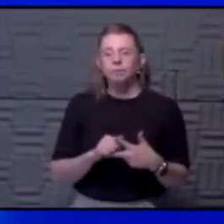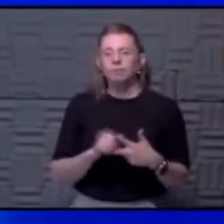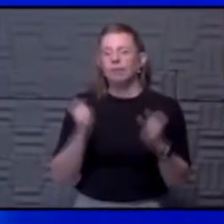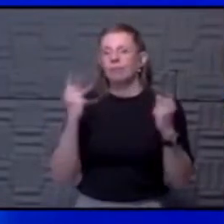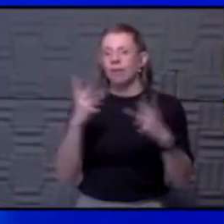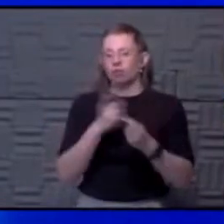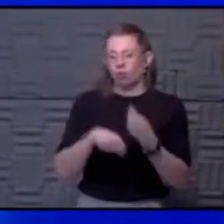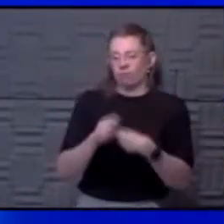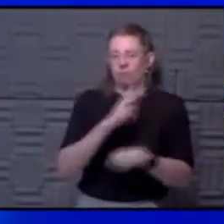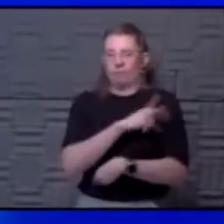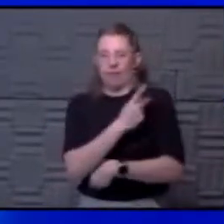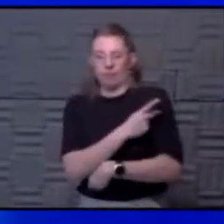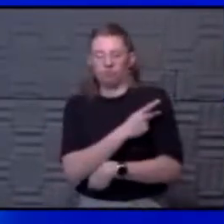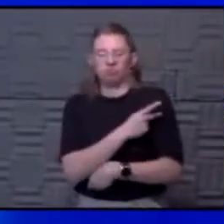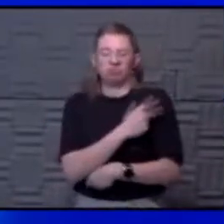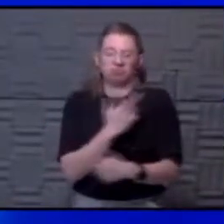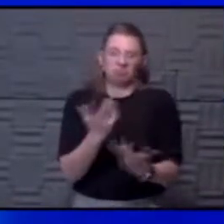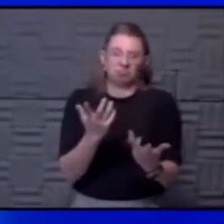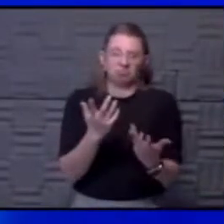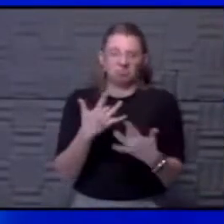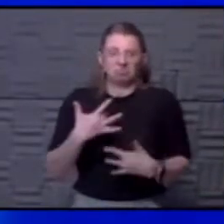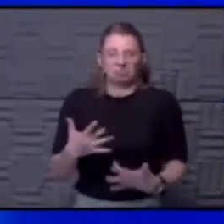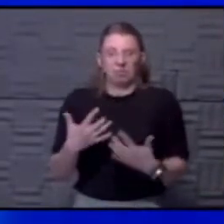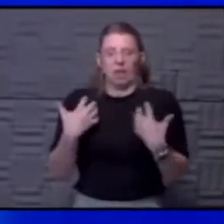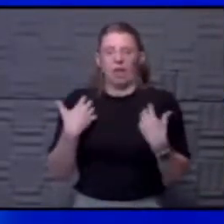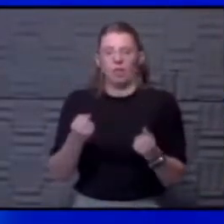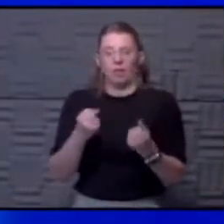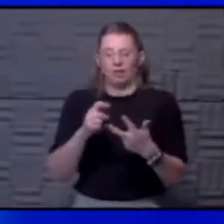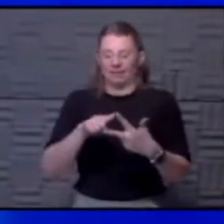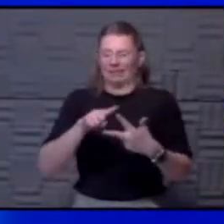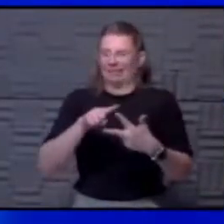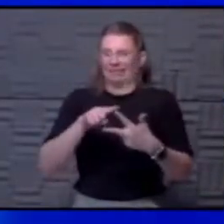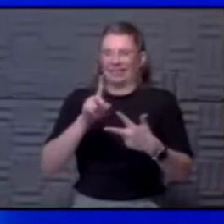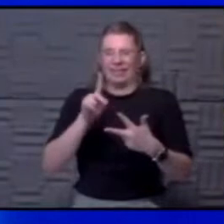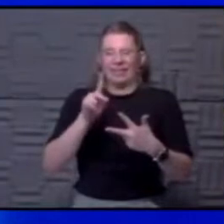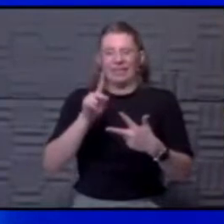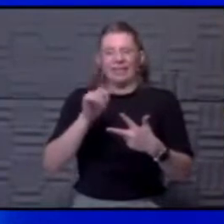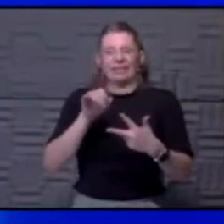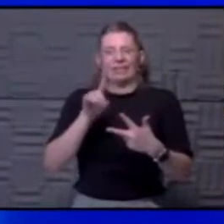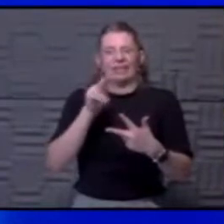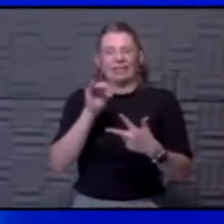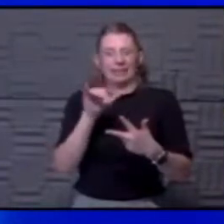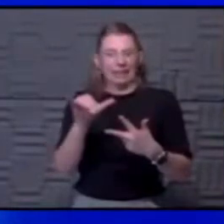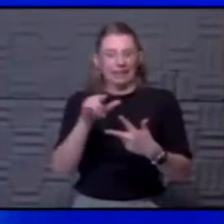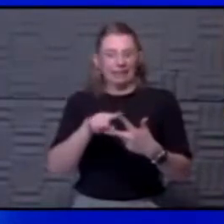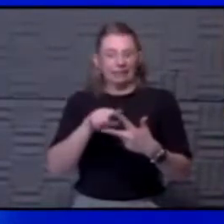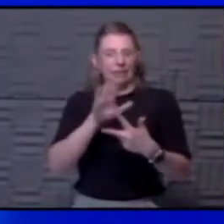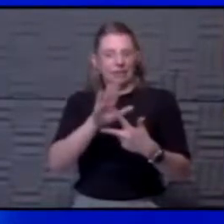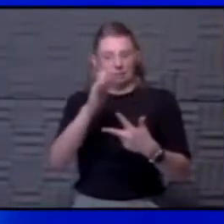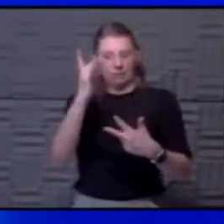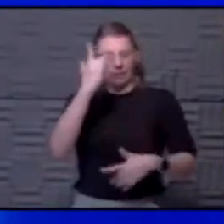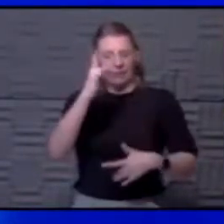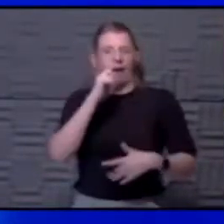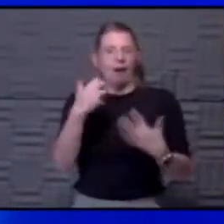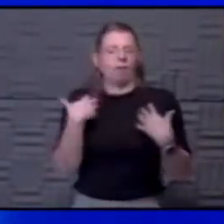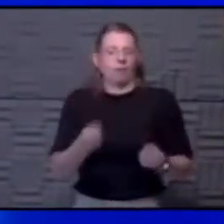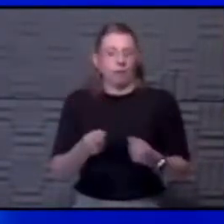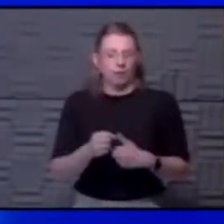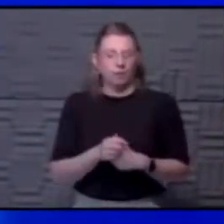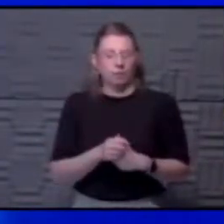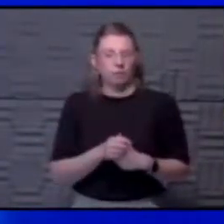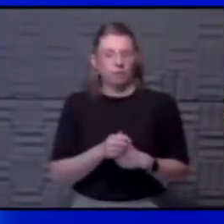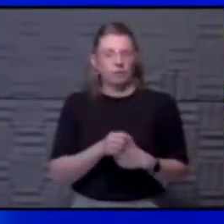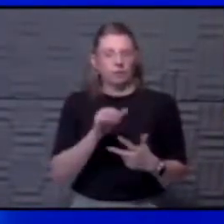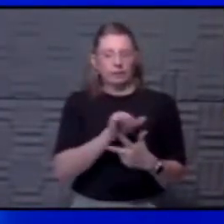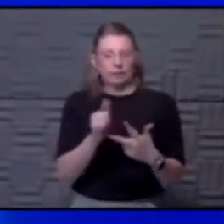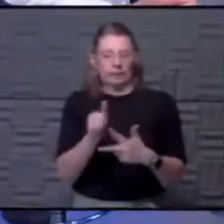transplant patients are otherwise healthy. Kidney patients often, by the nature of their disease, are not otherwise healthy. The same thing can be said for being bone